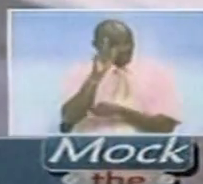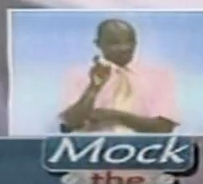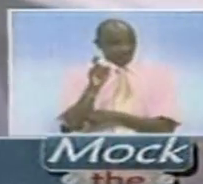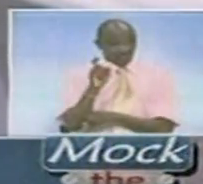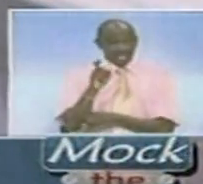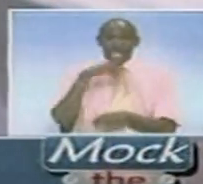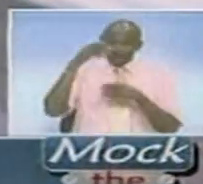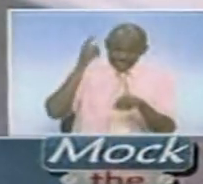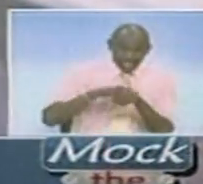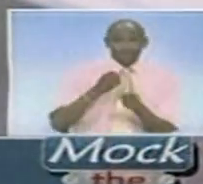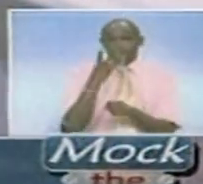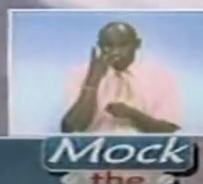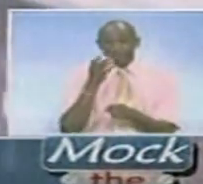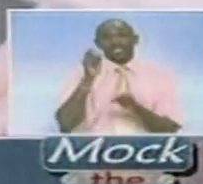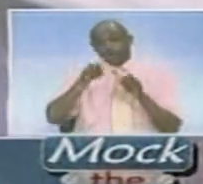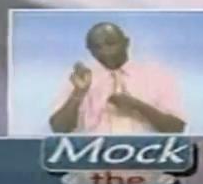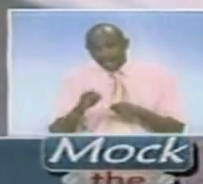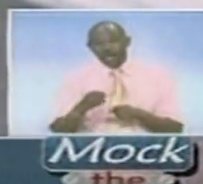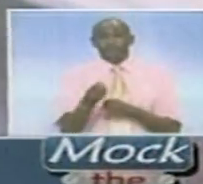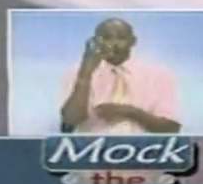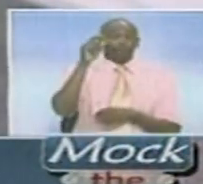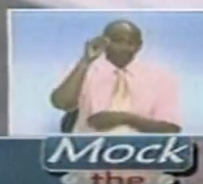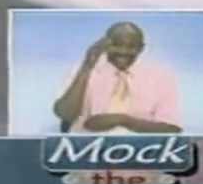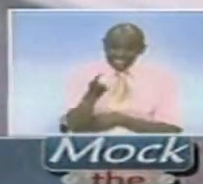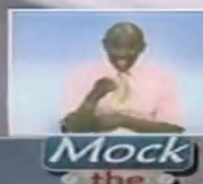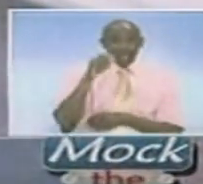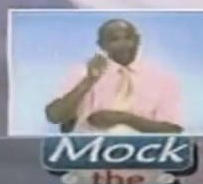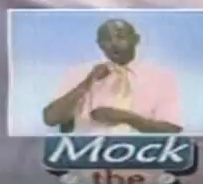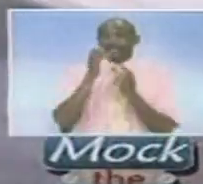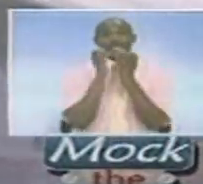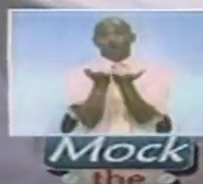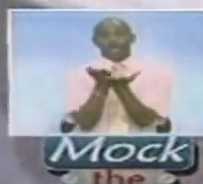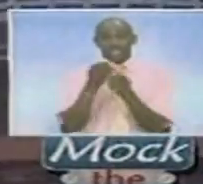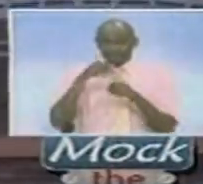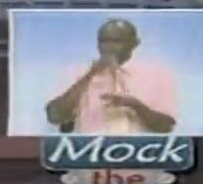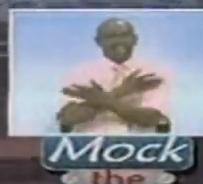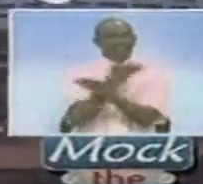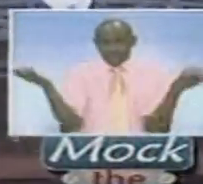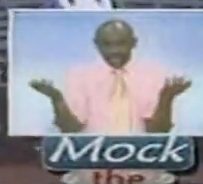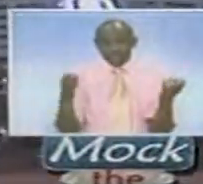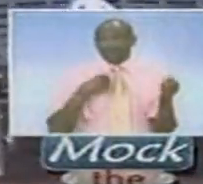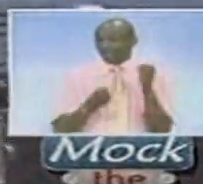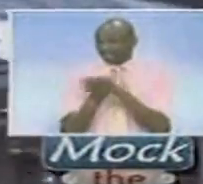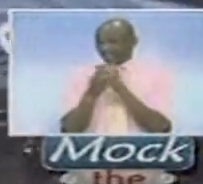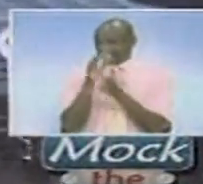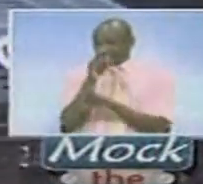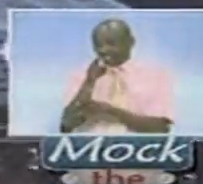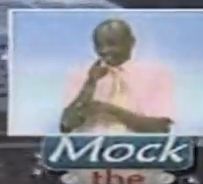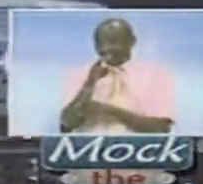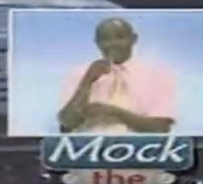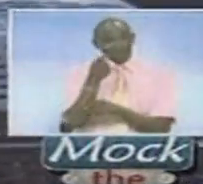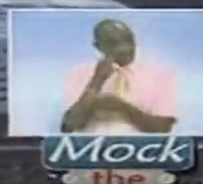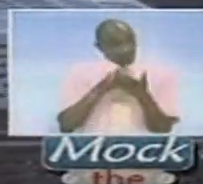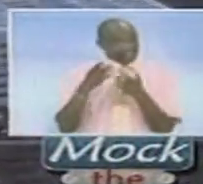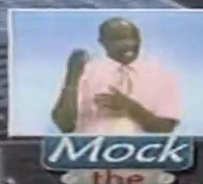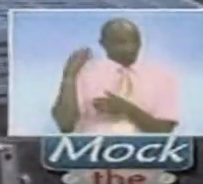Kila siku, bomb Kikomba, bomb Mombasa, bomb Likoni, bomb everywhere. Let me explain something here. A few weeks ago,